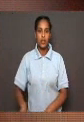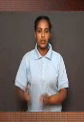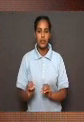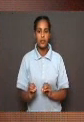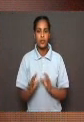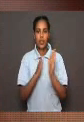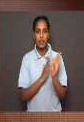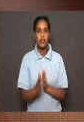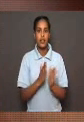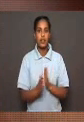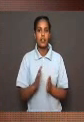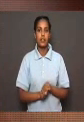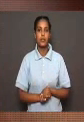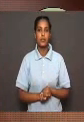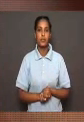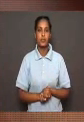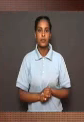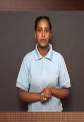Students, let's get ready.